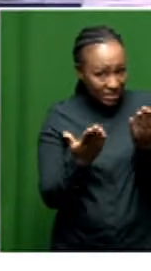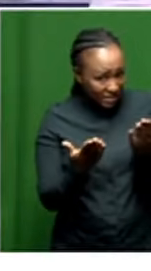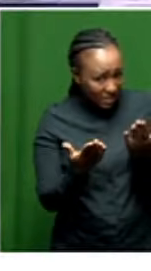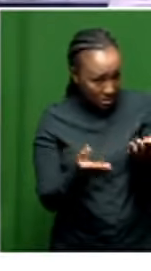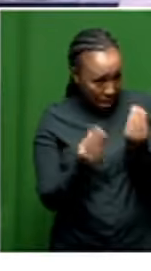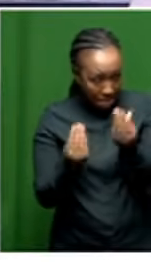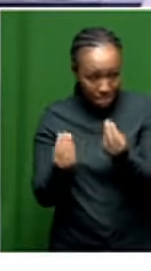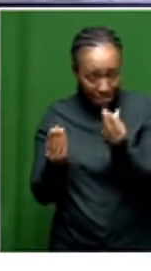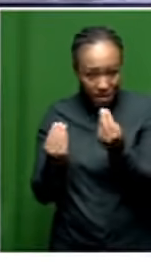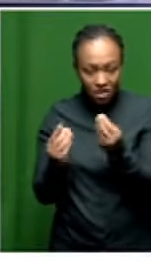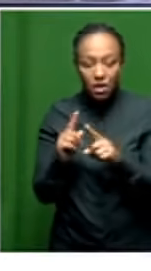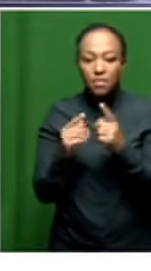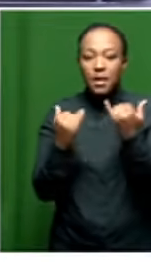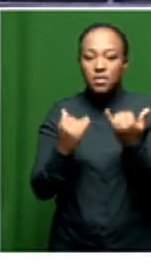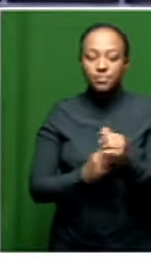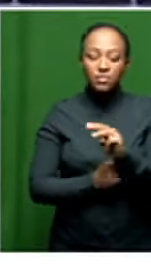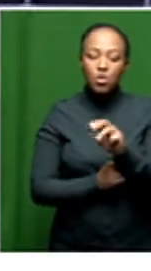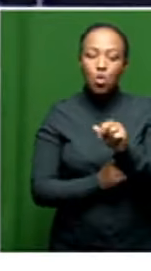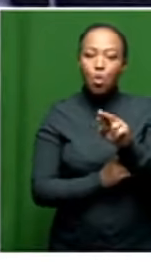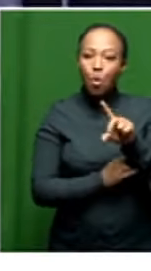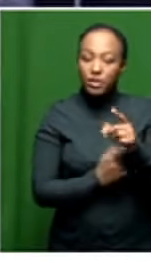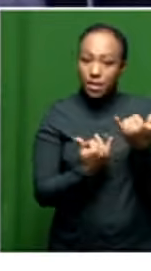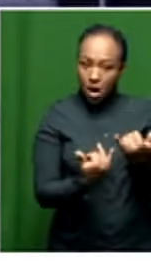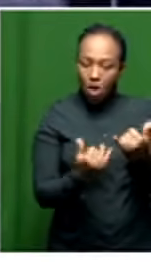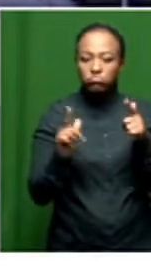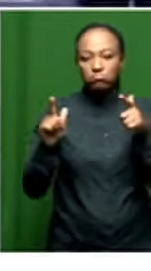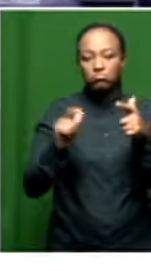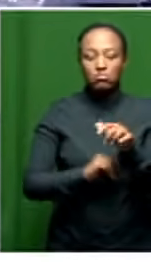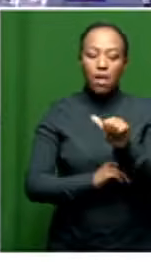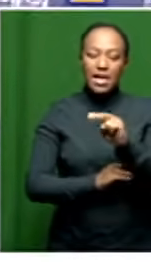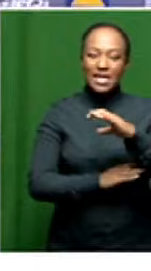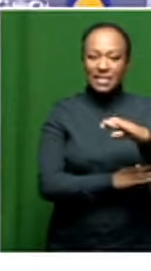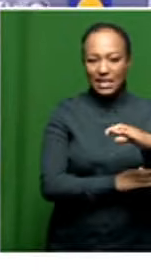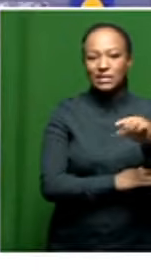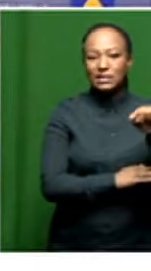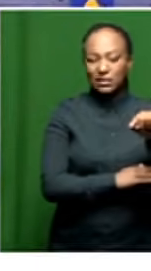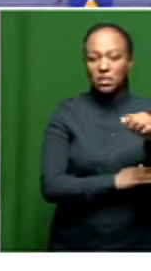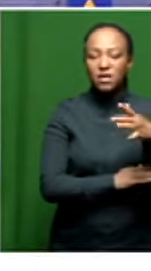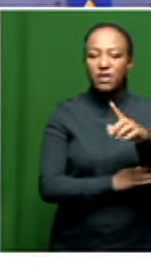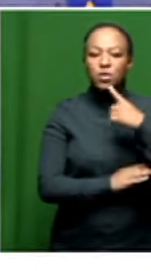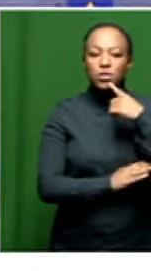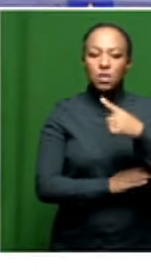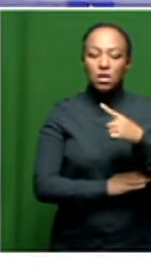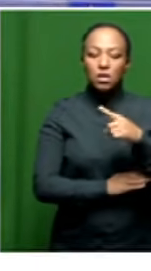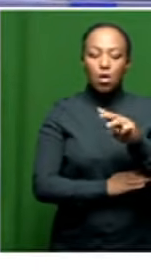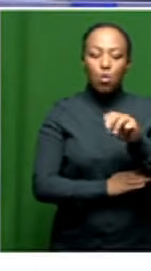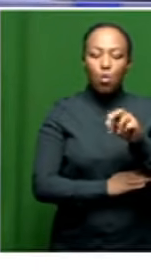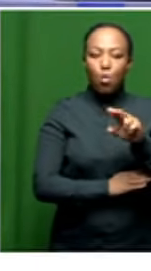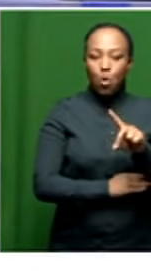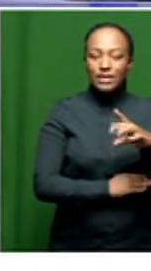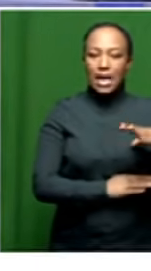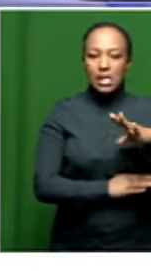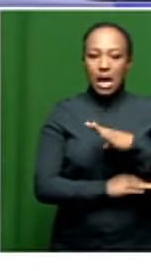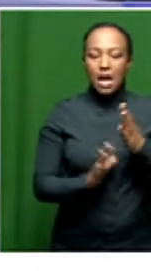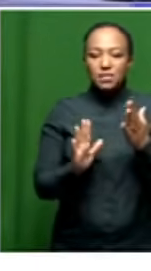desired services? At the moment, this ward is run by the ANC. I've been told that it's a ward councillor, Kate